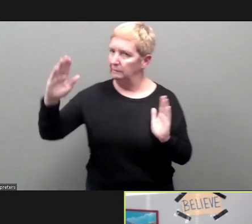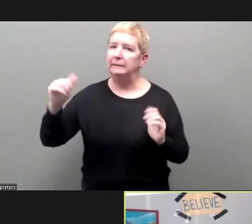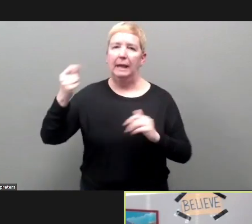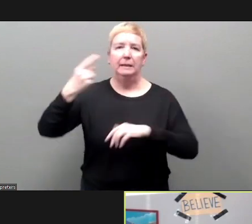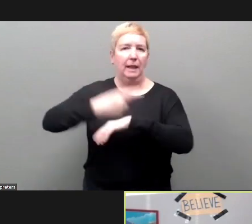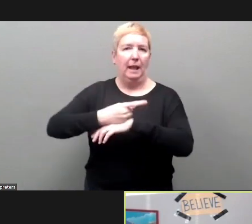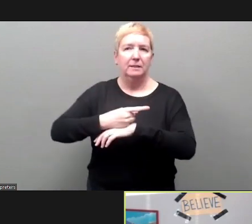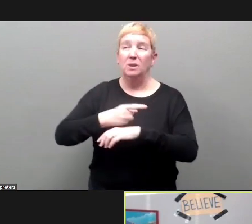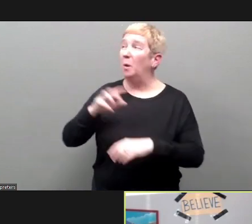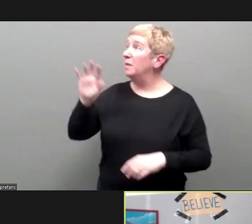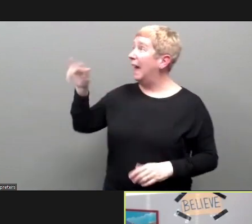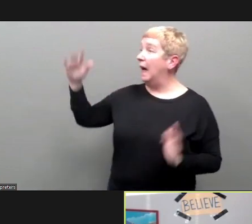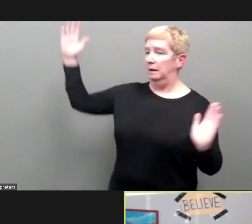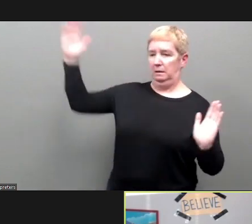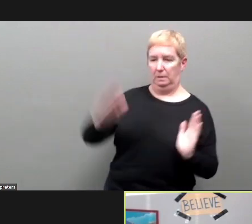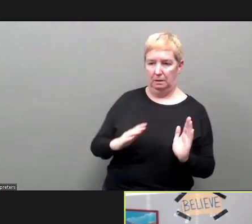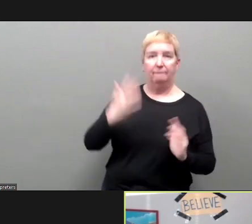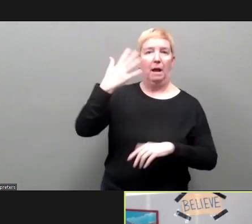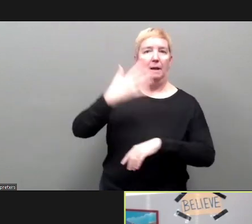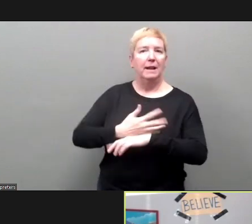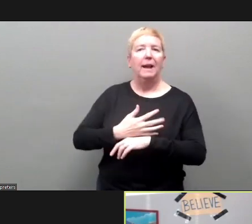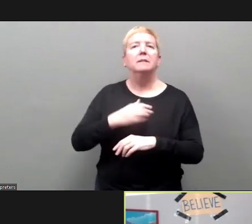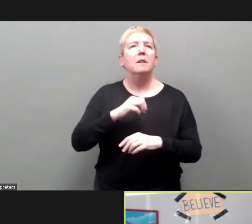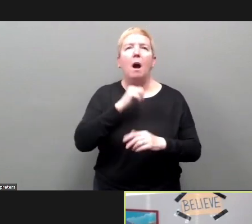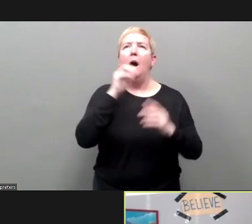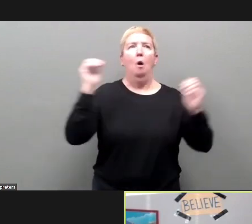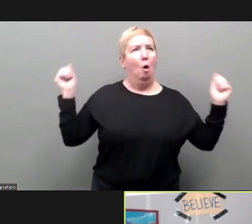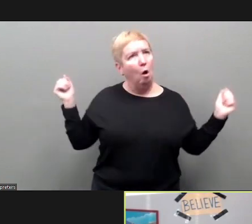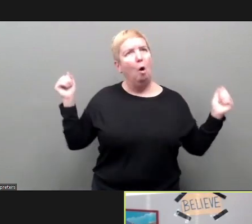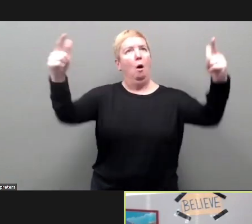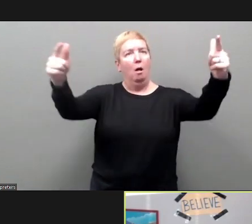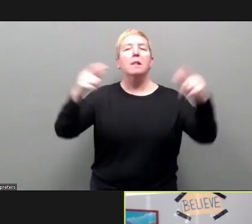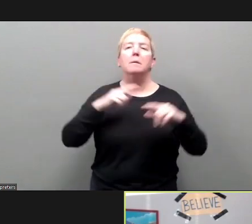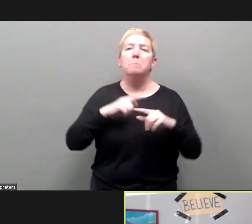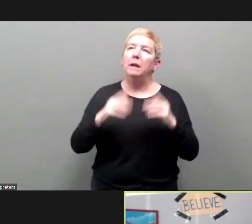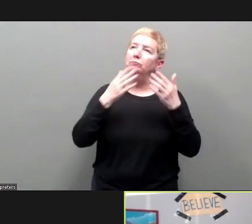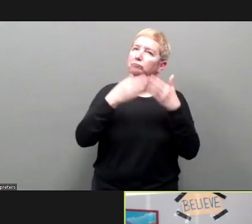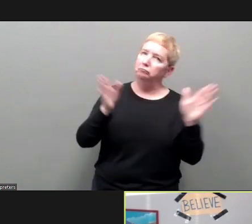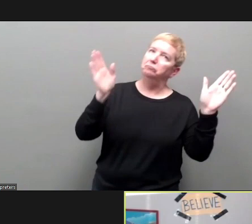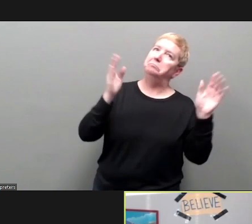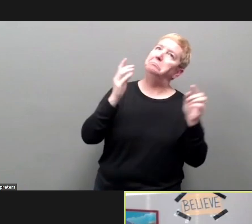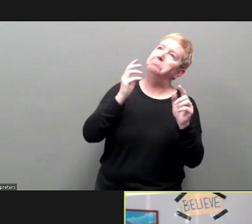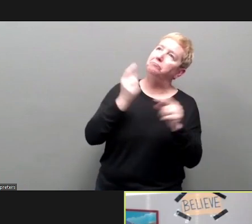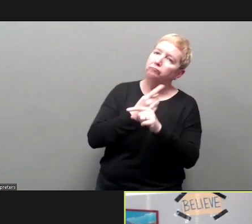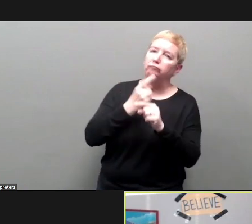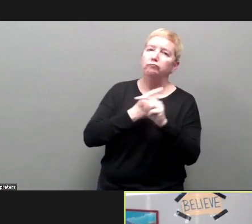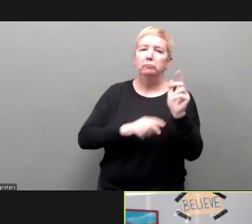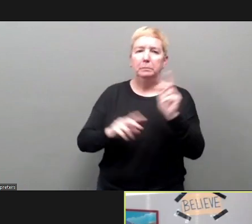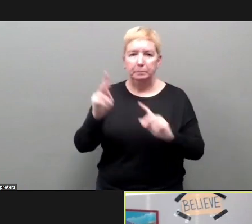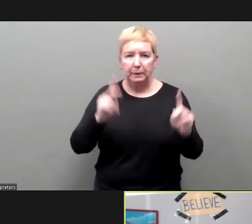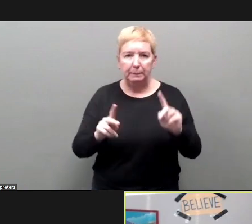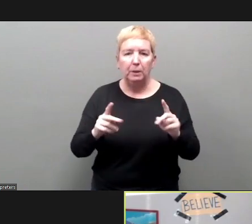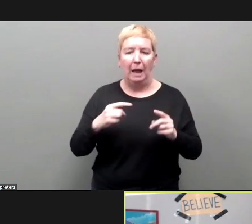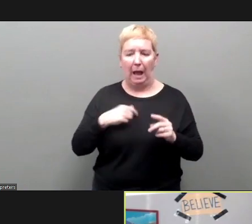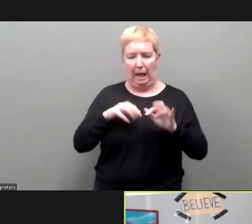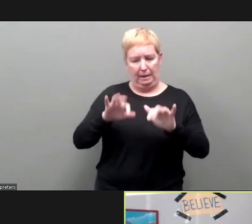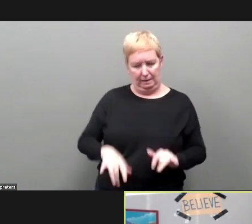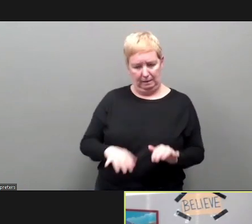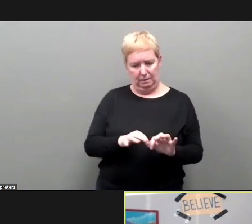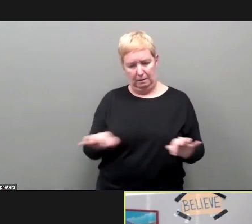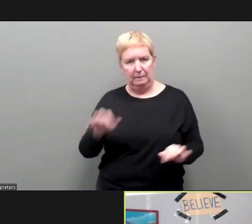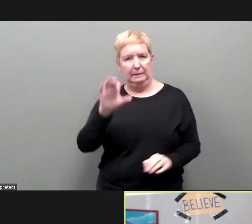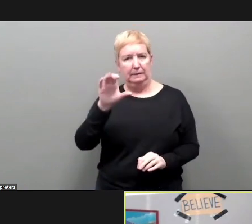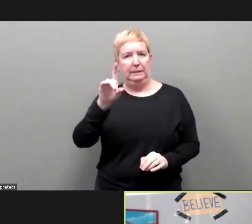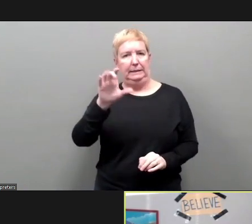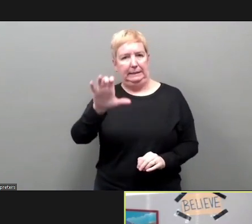not for everybody, it's for the general population, but they do have, and I put a link here to the CDC website where